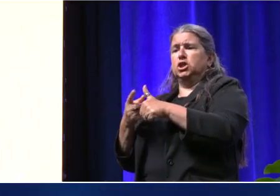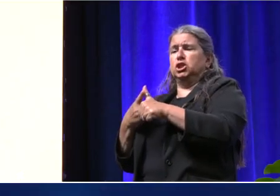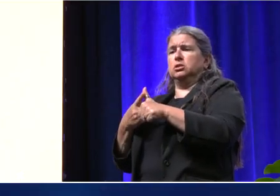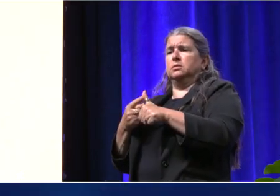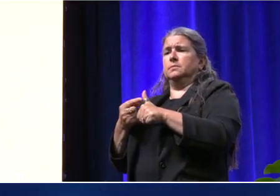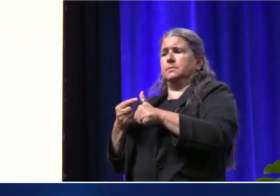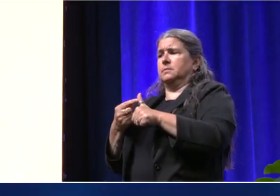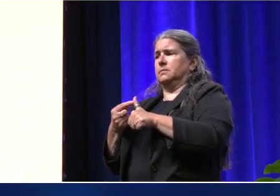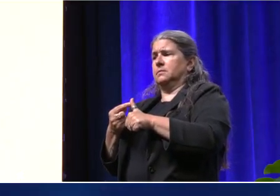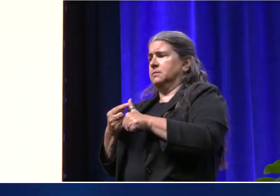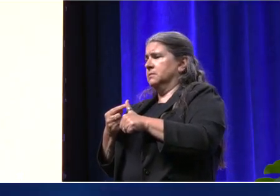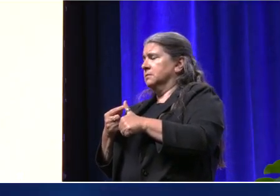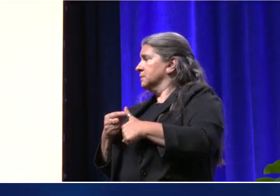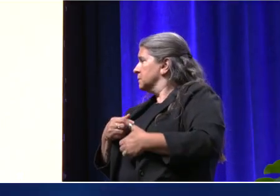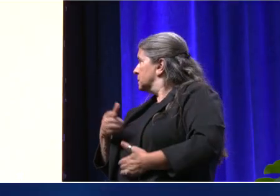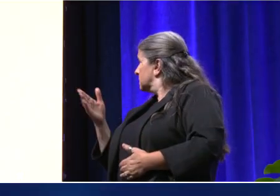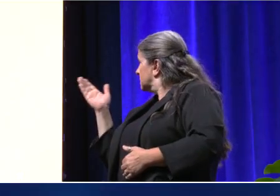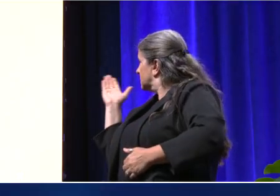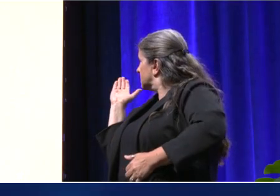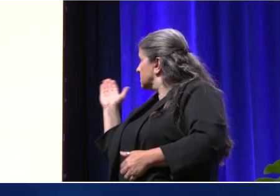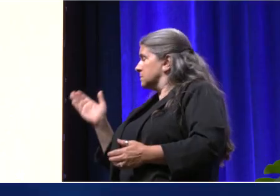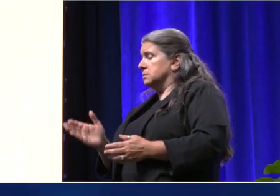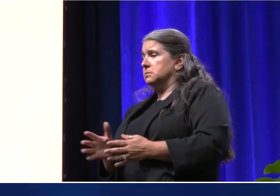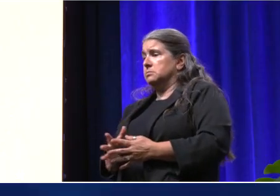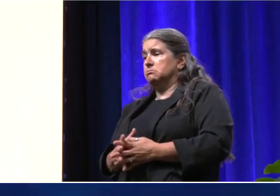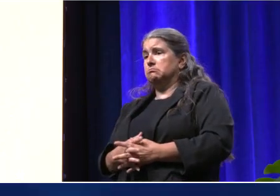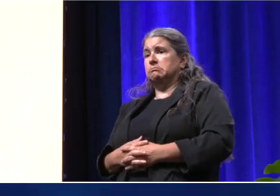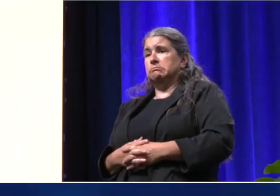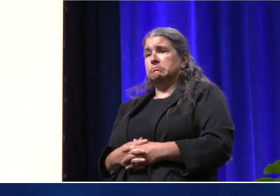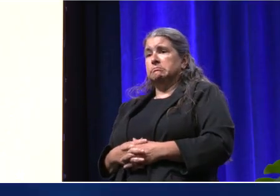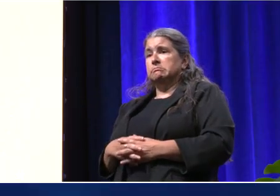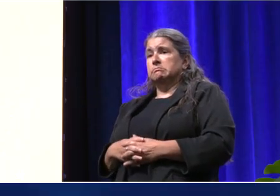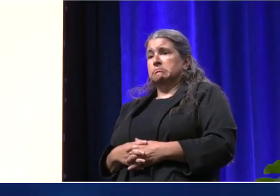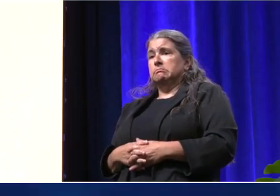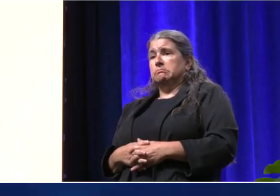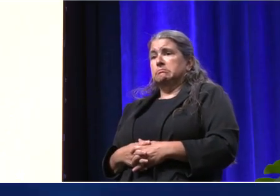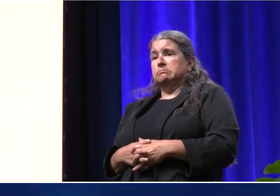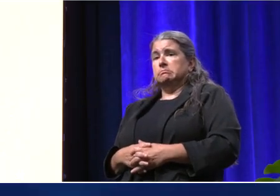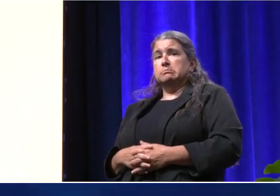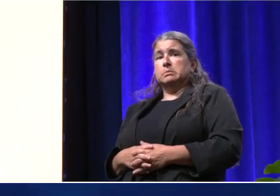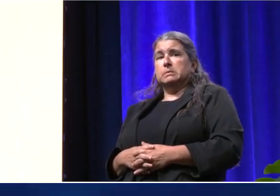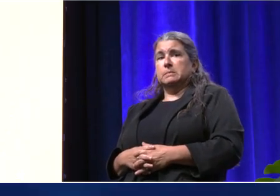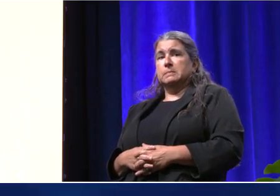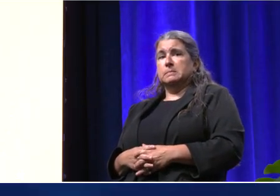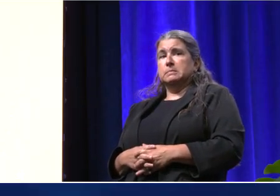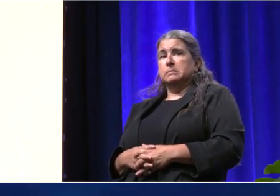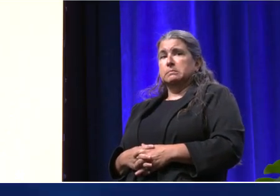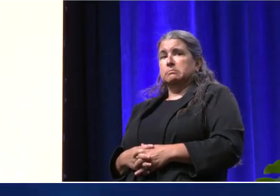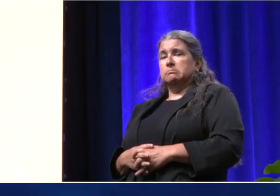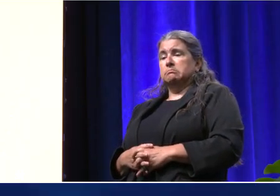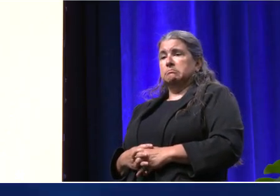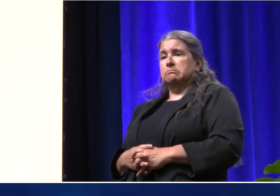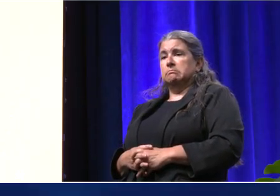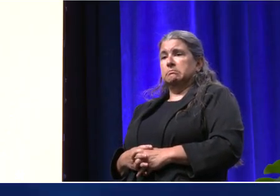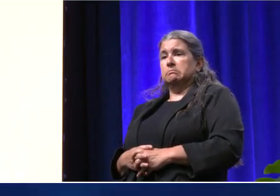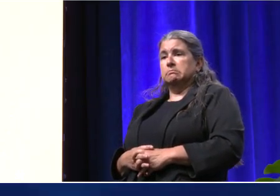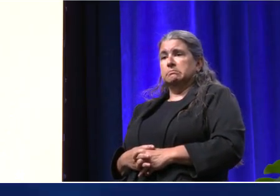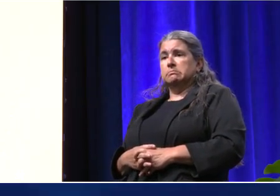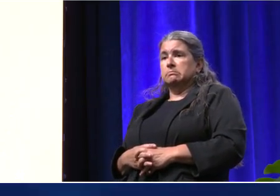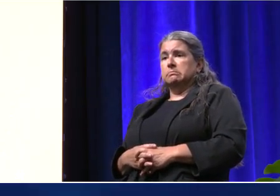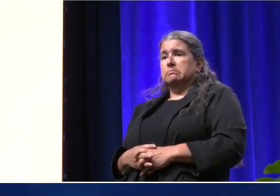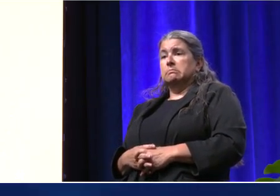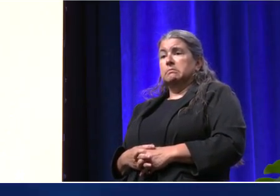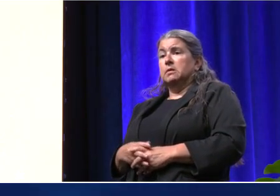in consumer goods explain much of what happens in the illicit drug supply. All right? So here's where we're going to start talking about